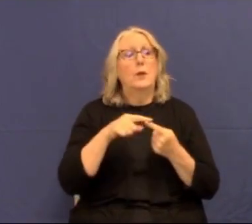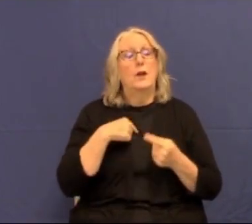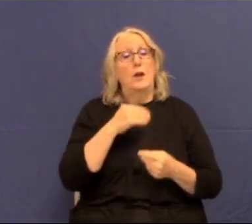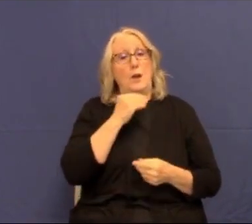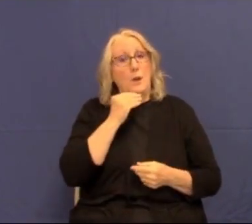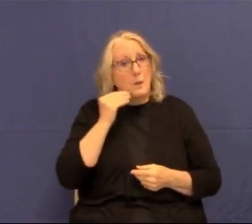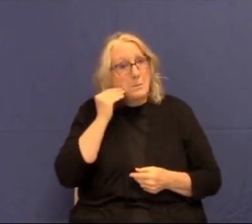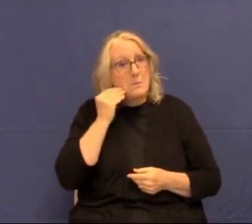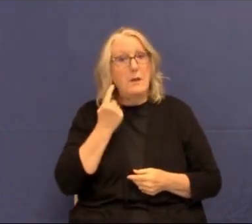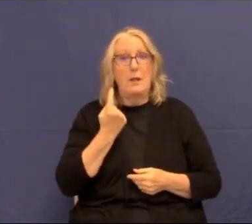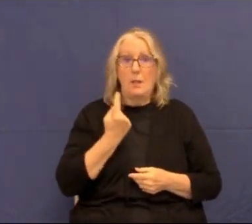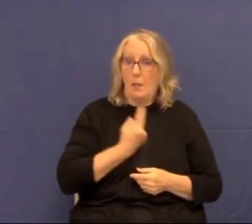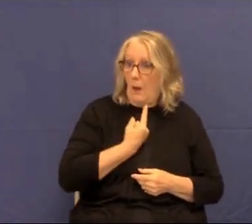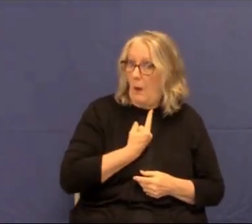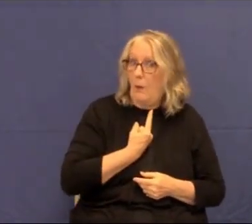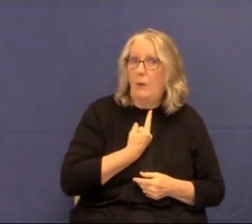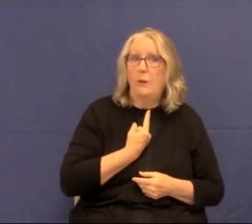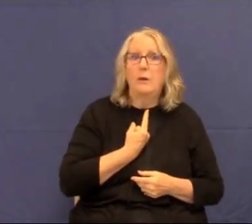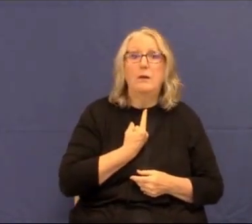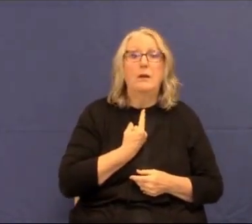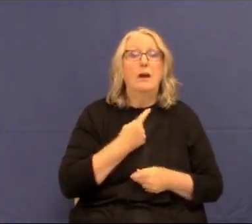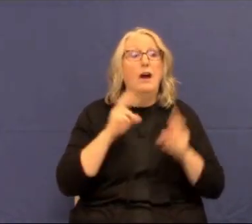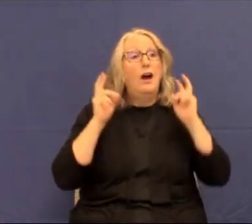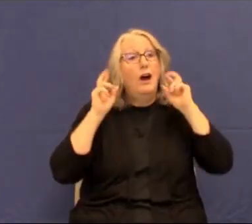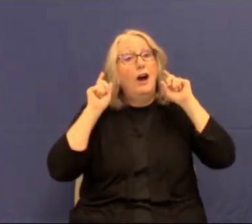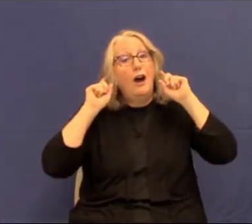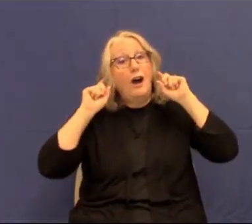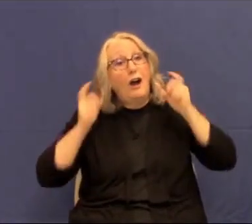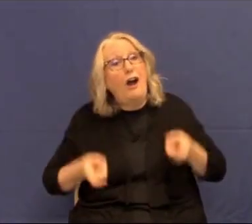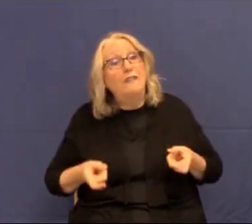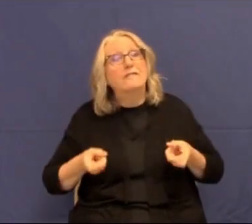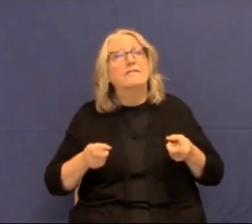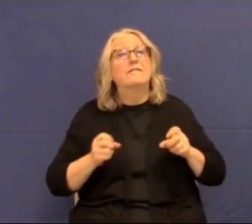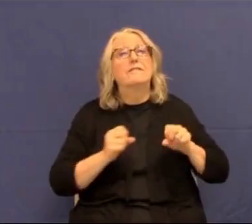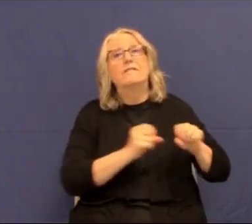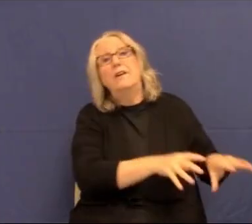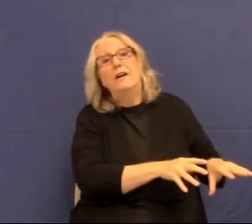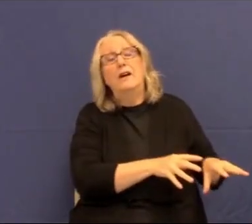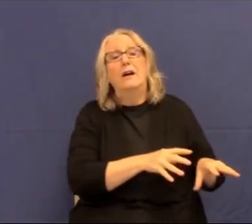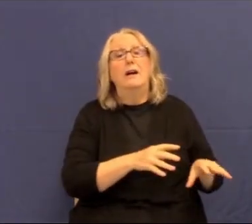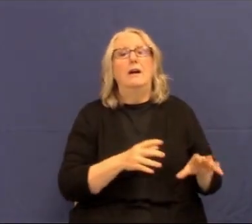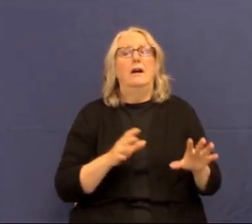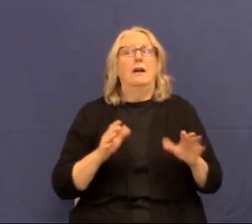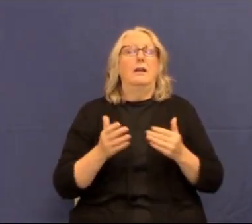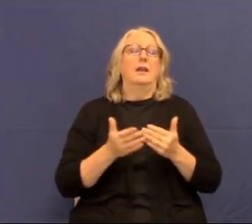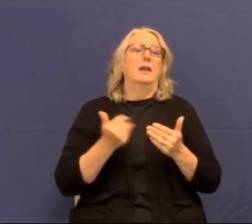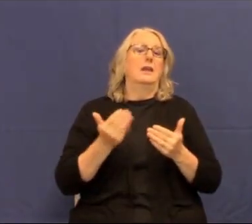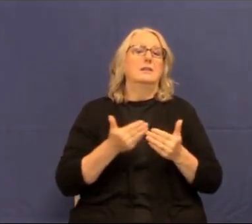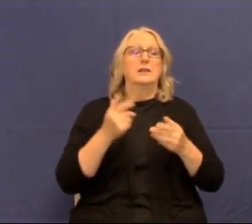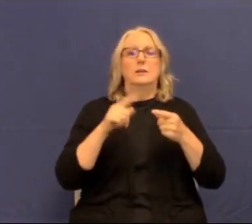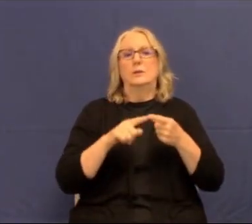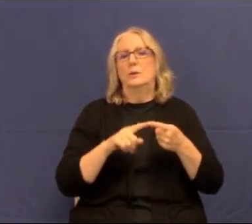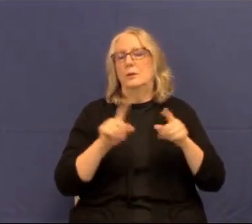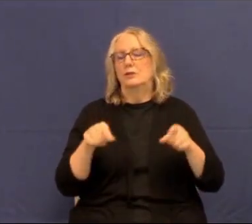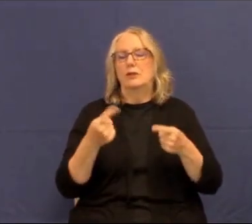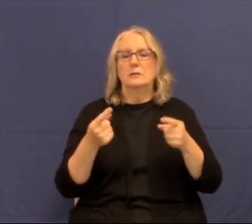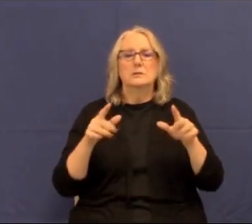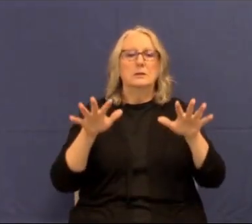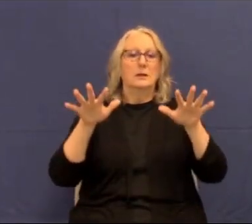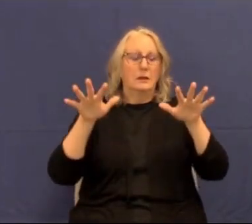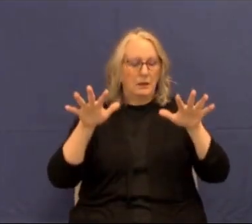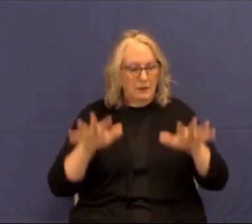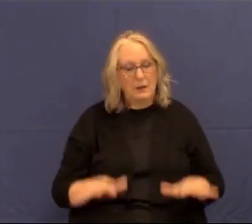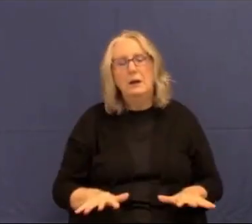And so when I'm at home and home alone, just taking the cochlear implants off just really gives me an easy way to just